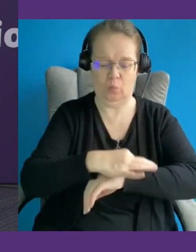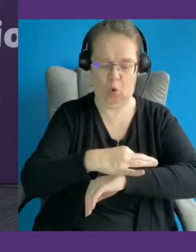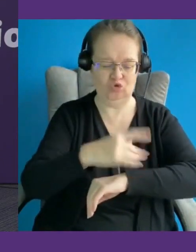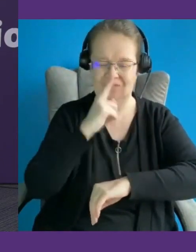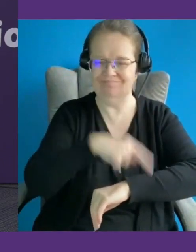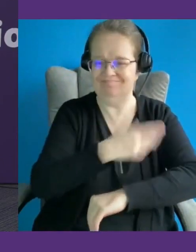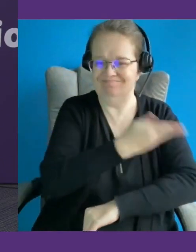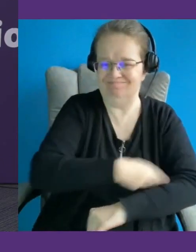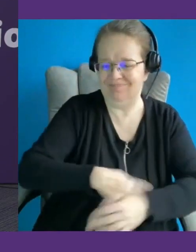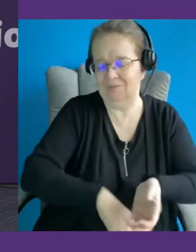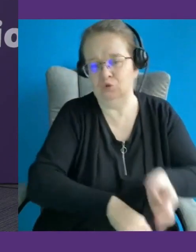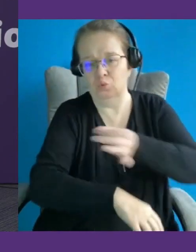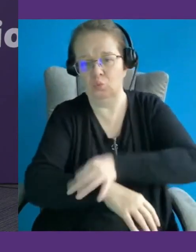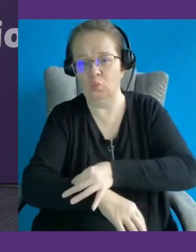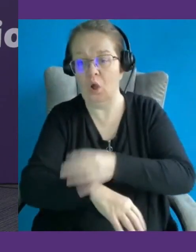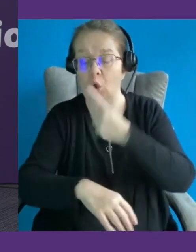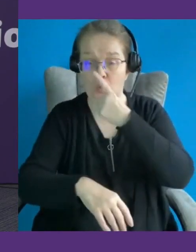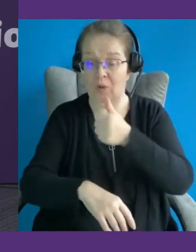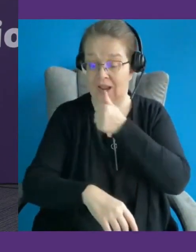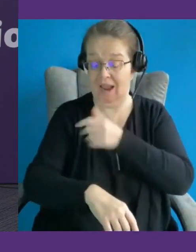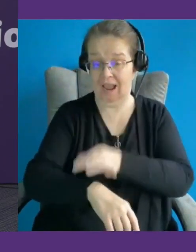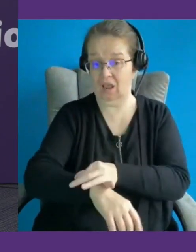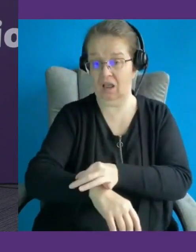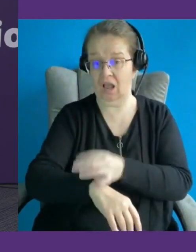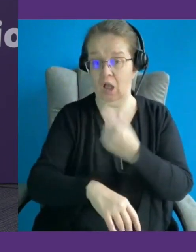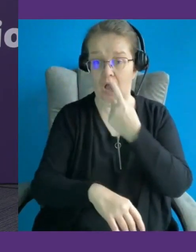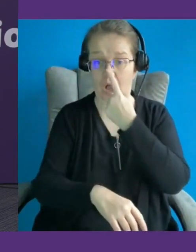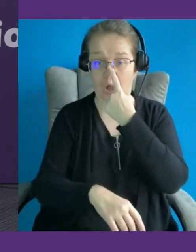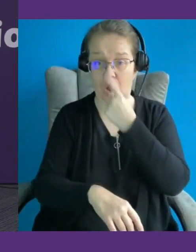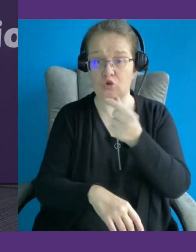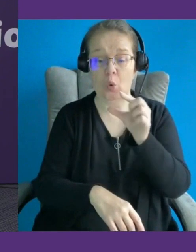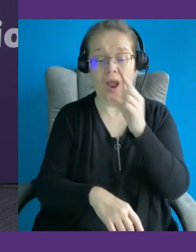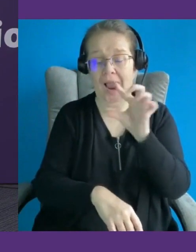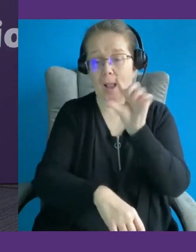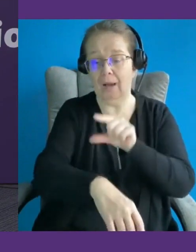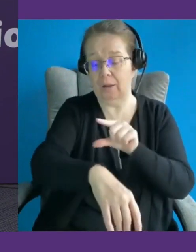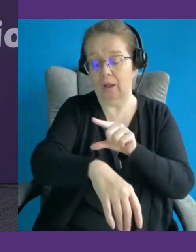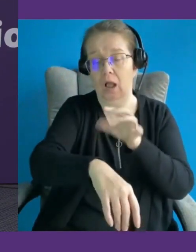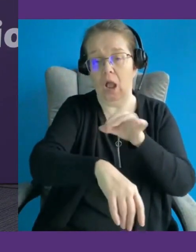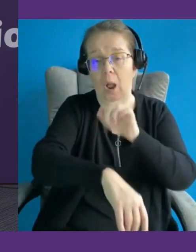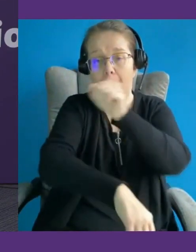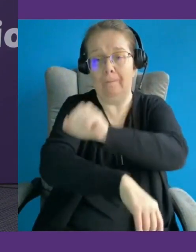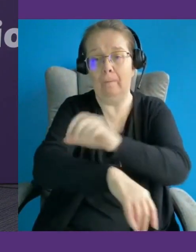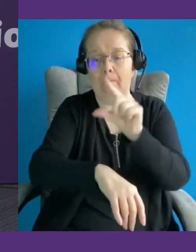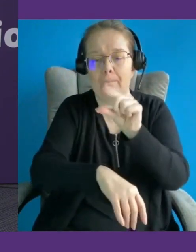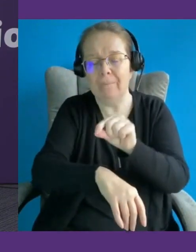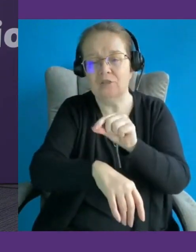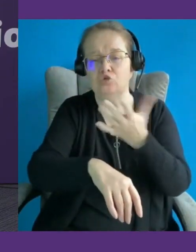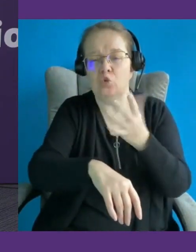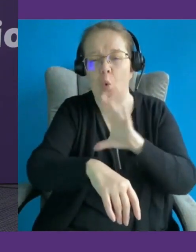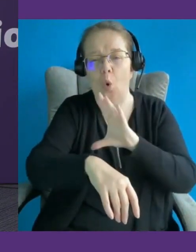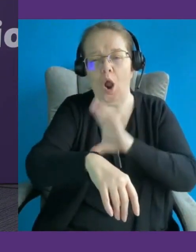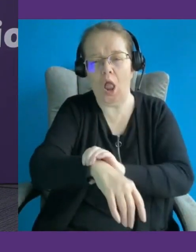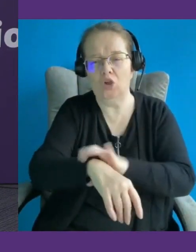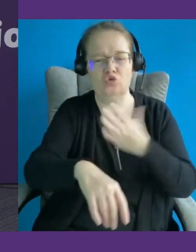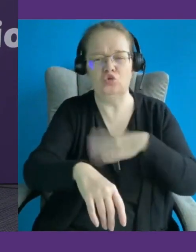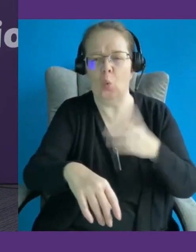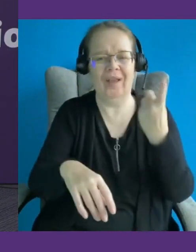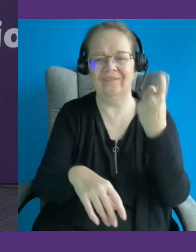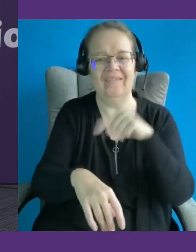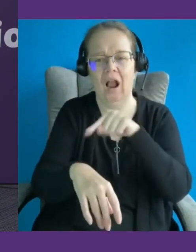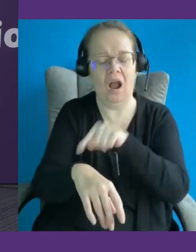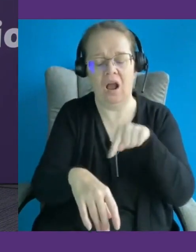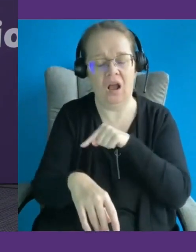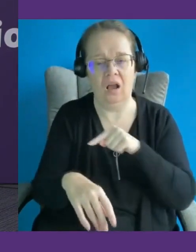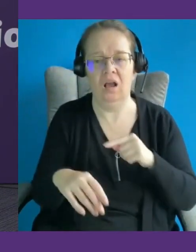now run the entire watch using just a pinch or a clench. So really kind of saying, all right, what's everyone